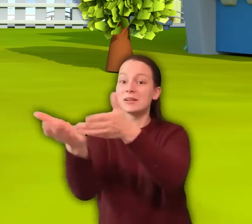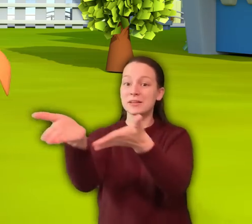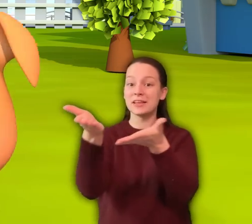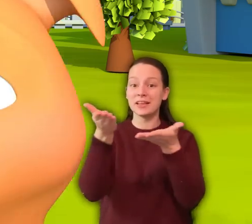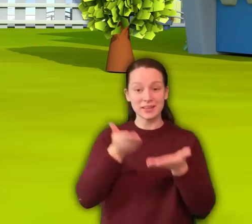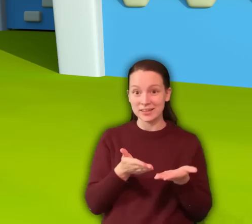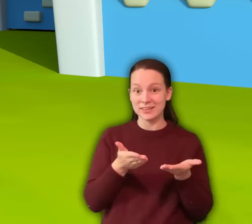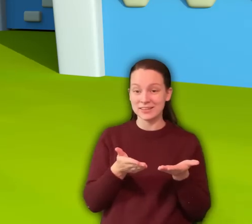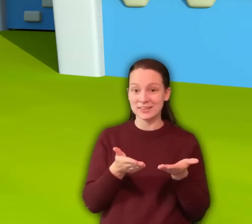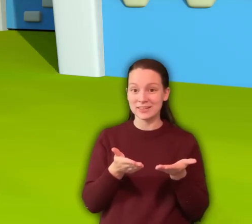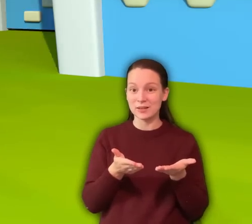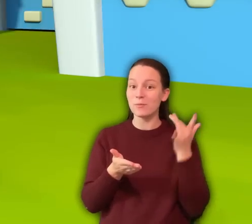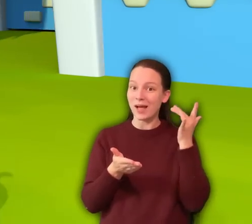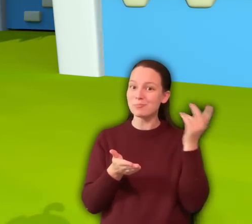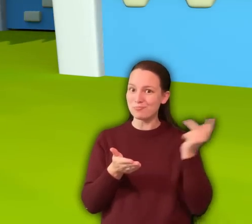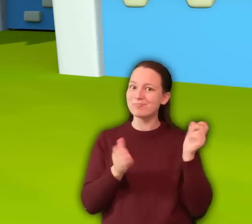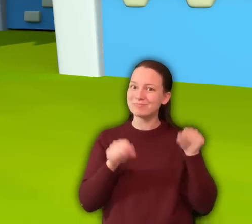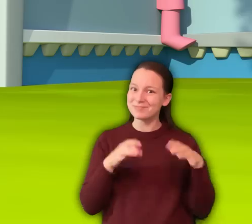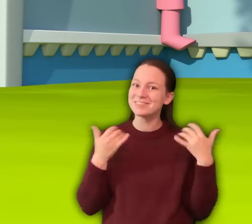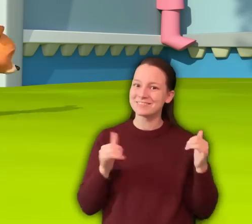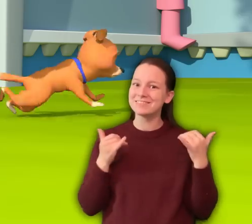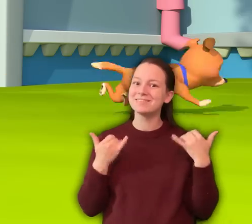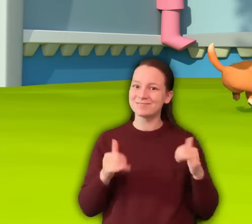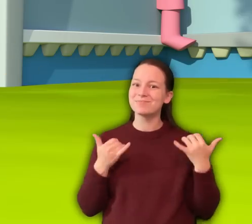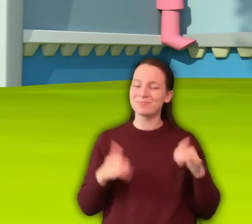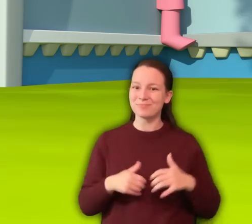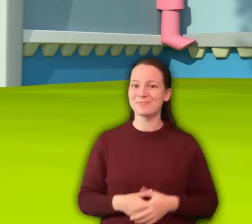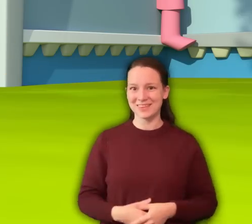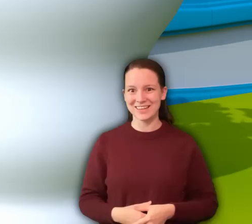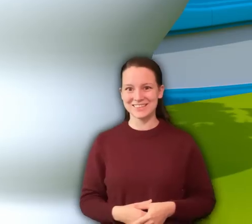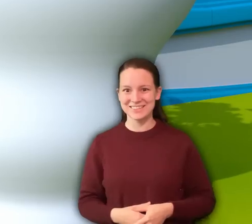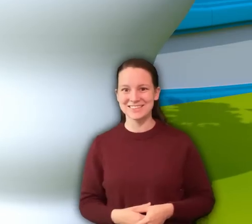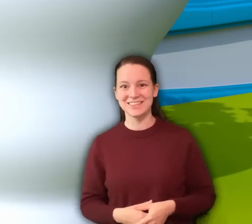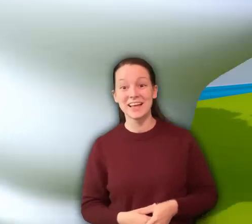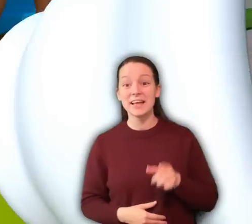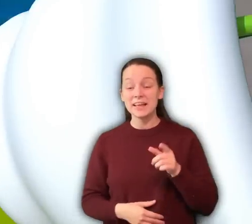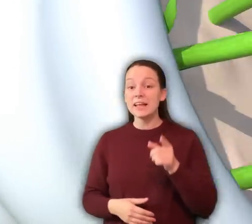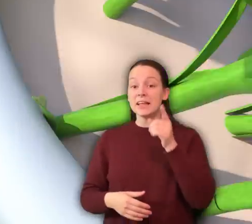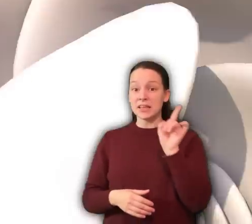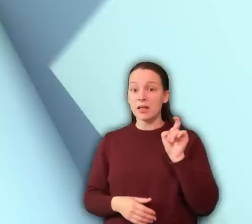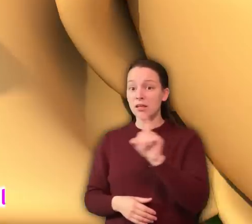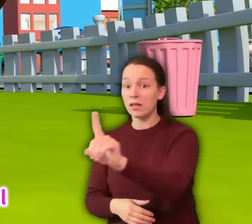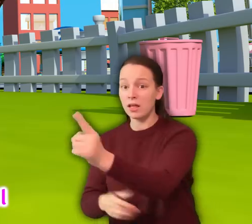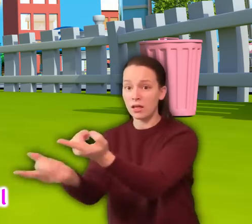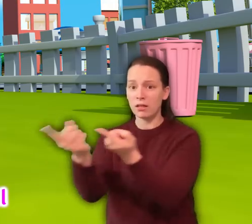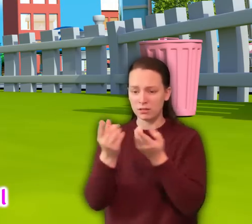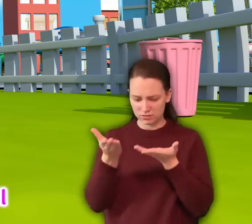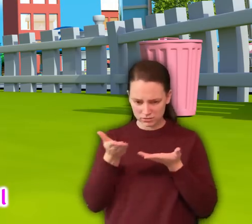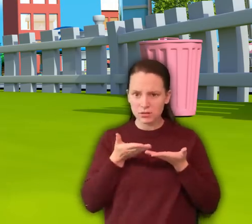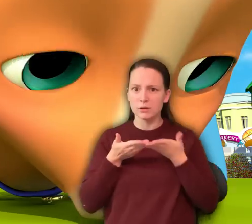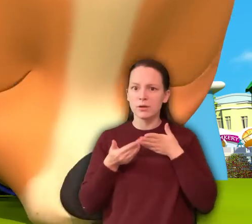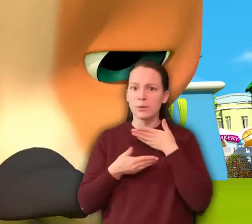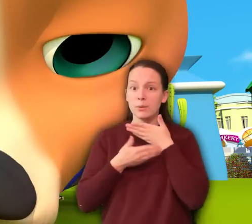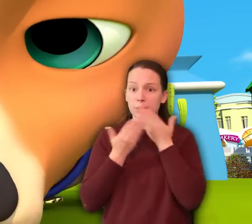ran to bring it back so that we can play he came back with nothing